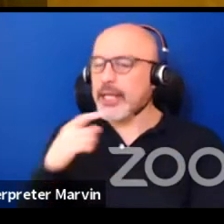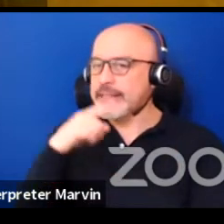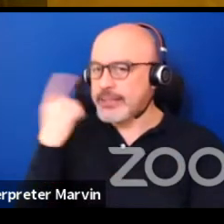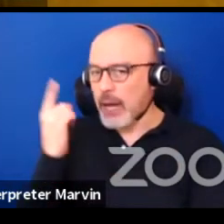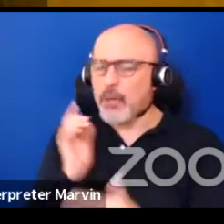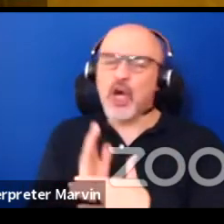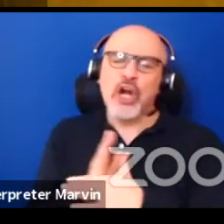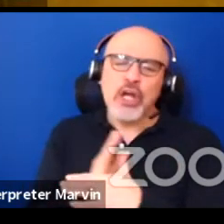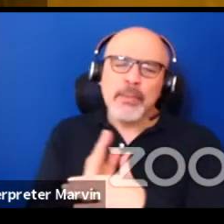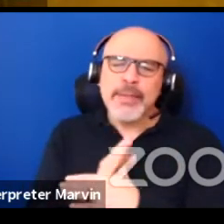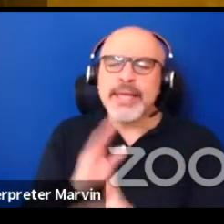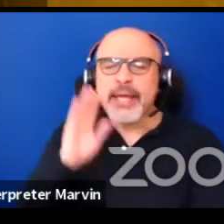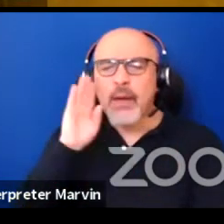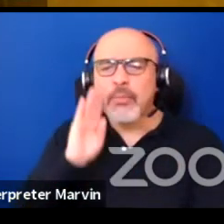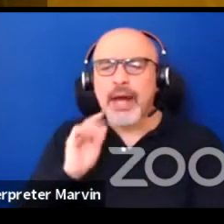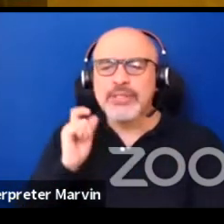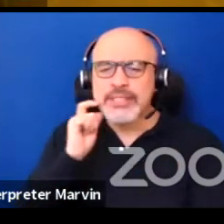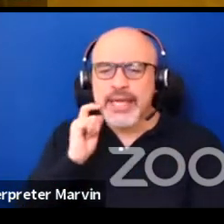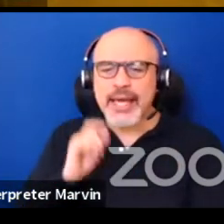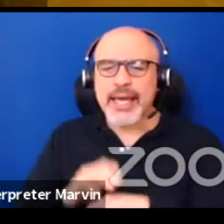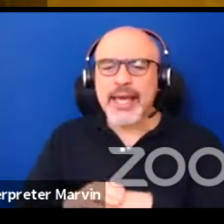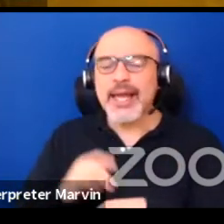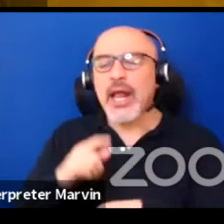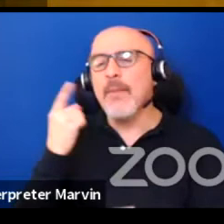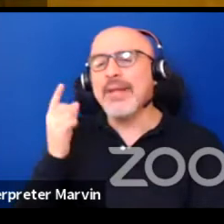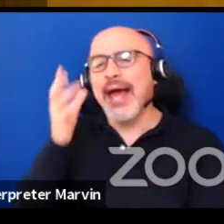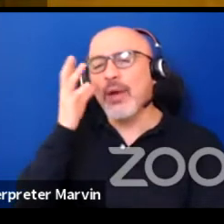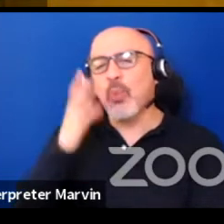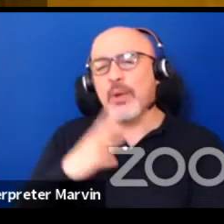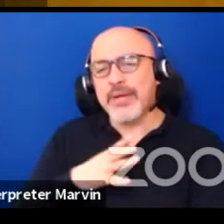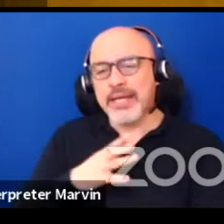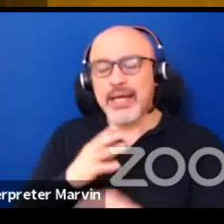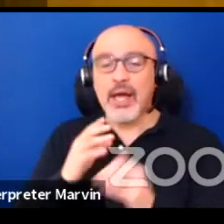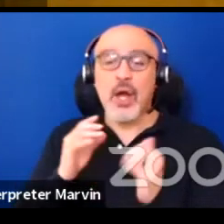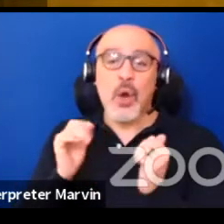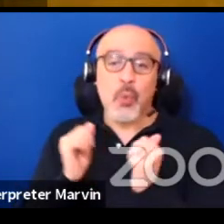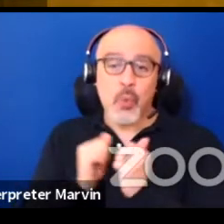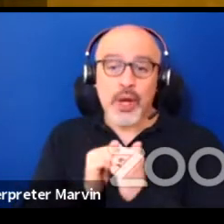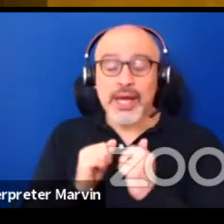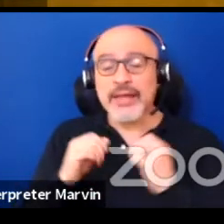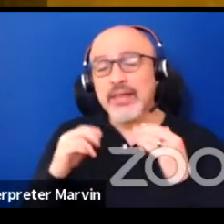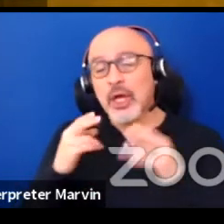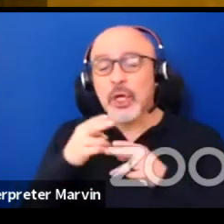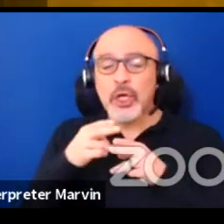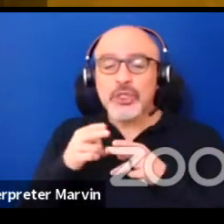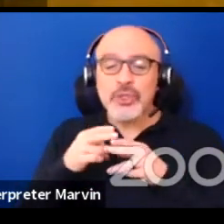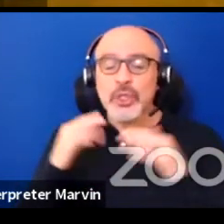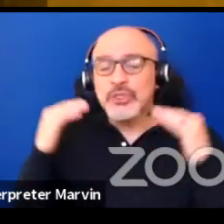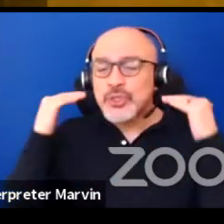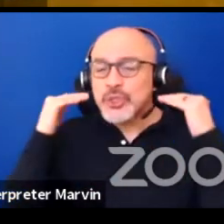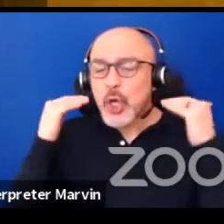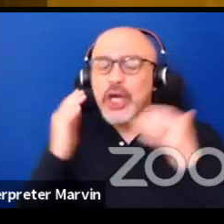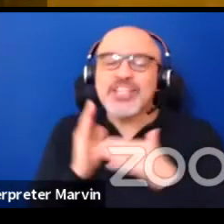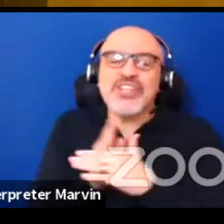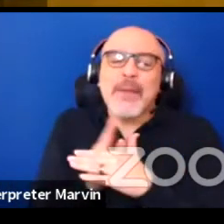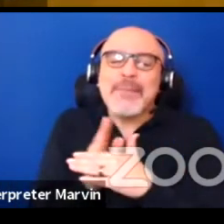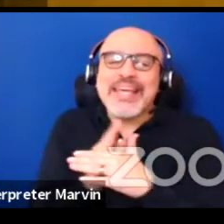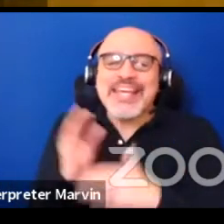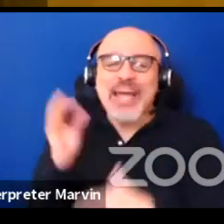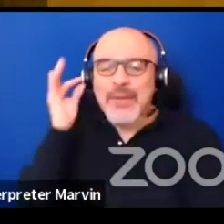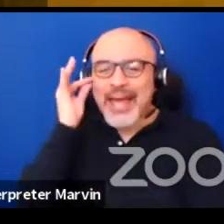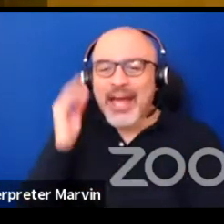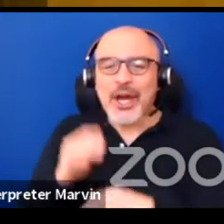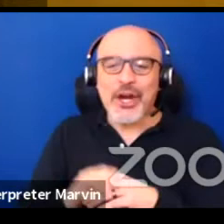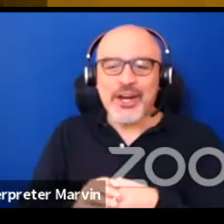medium brown skin, Black woman with short to shortish medium hair